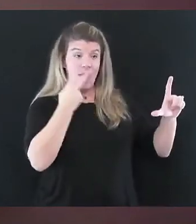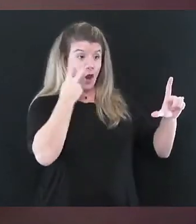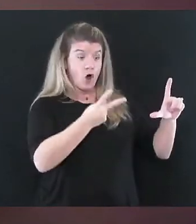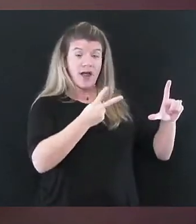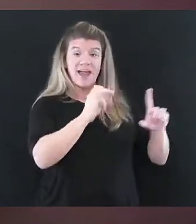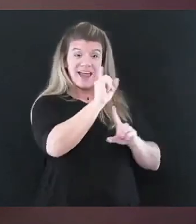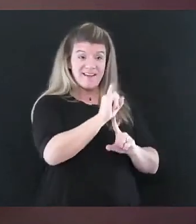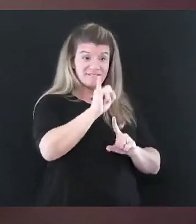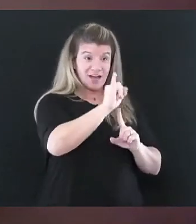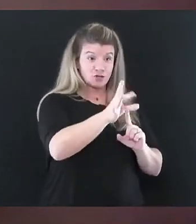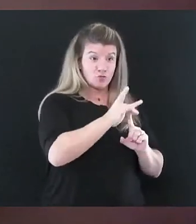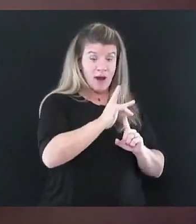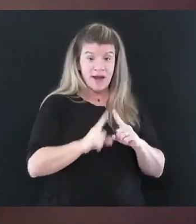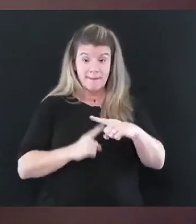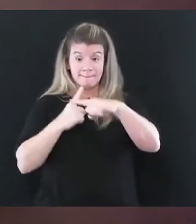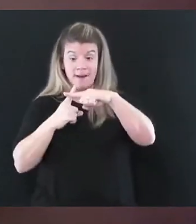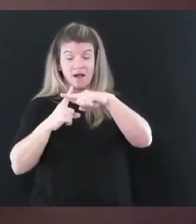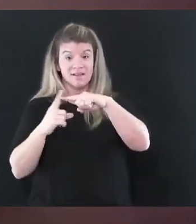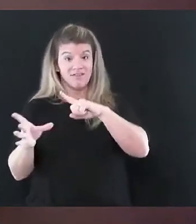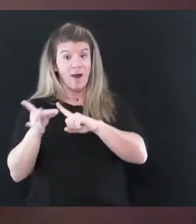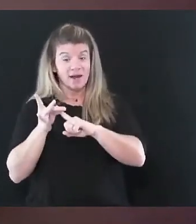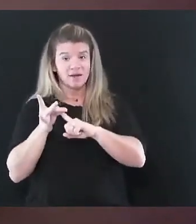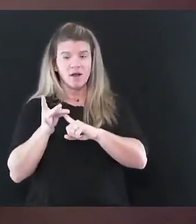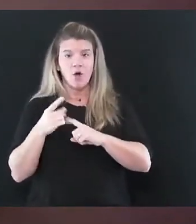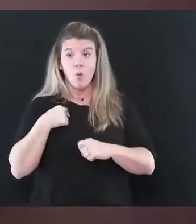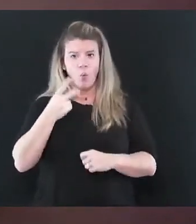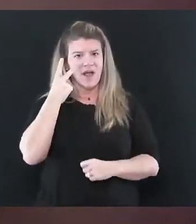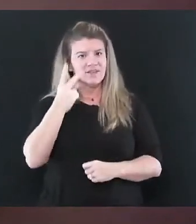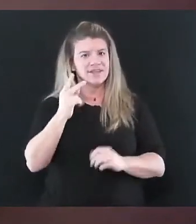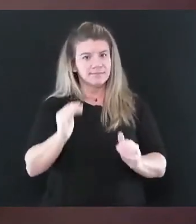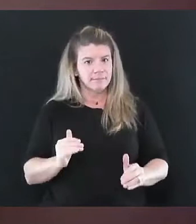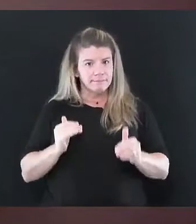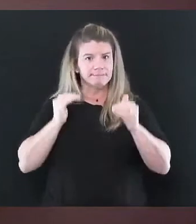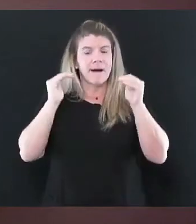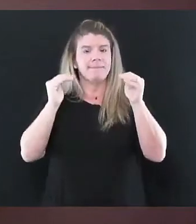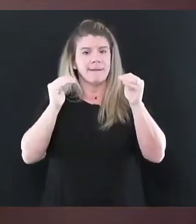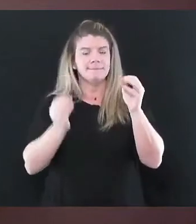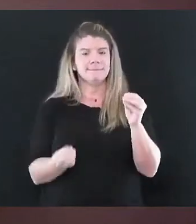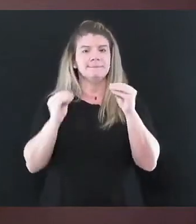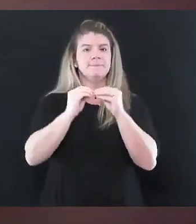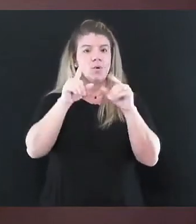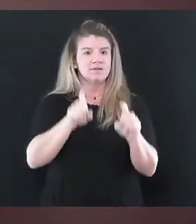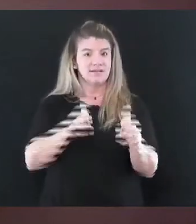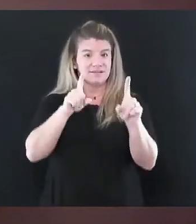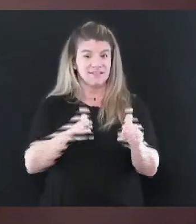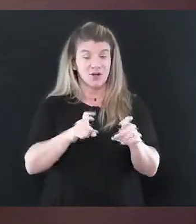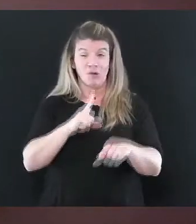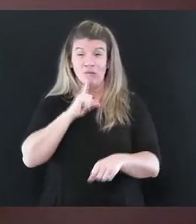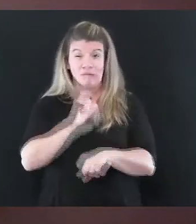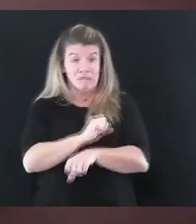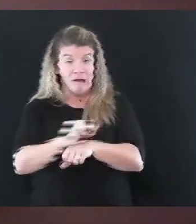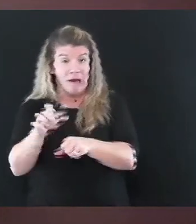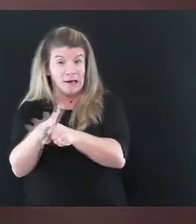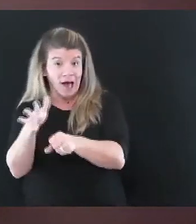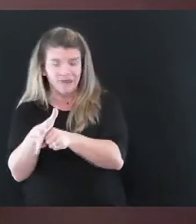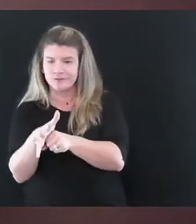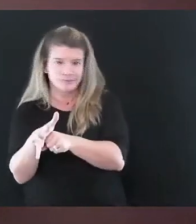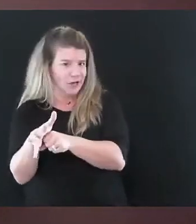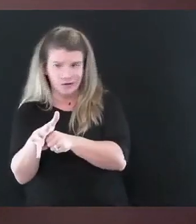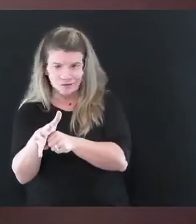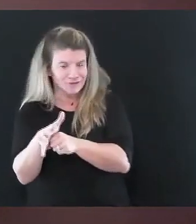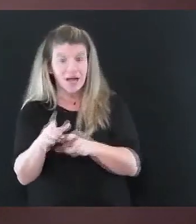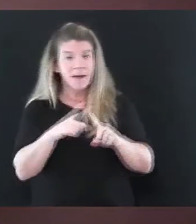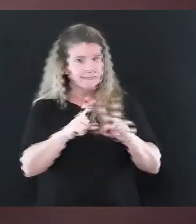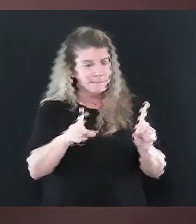rate, we have seen a big bump up in the number of tests that we've done, still not as many as we want to see. And we